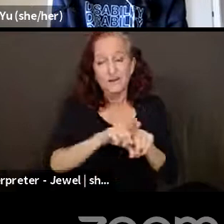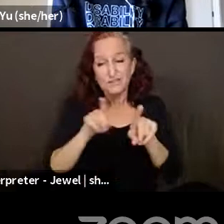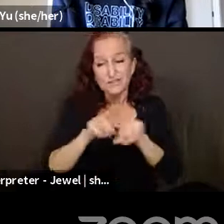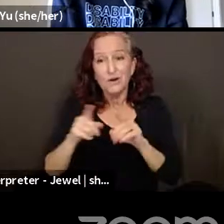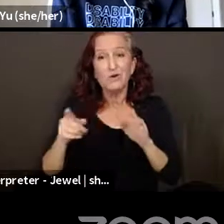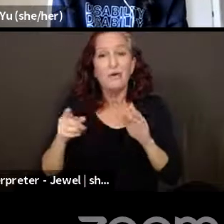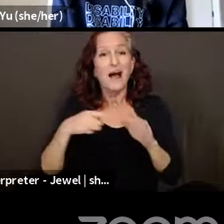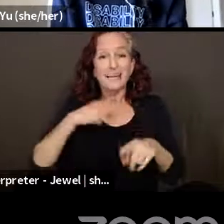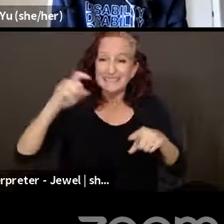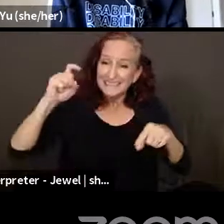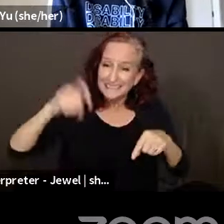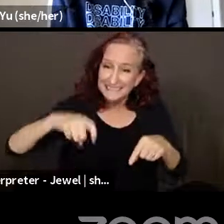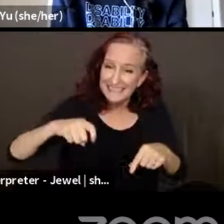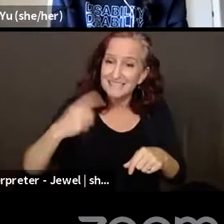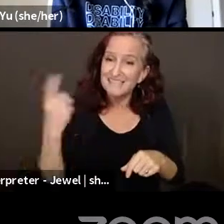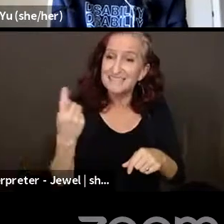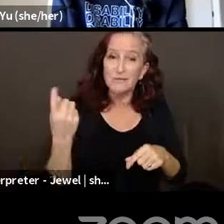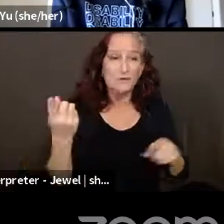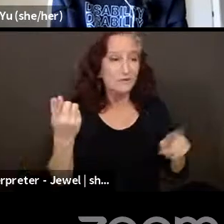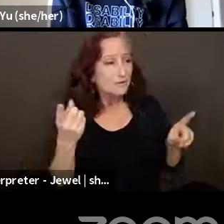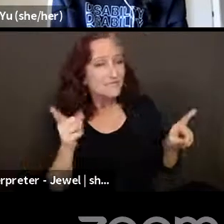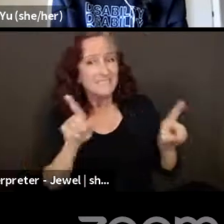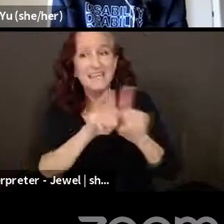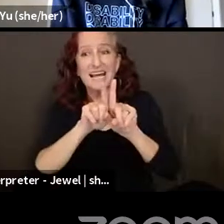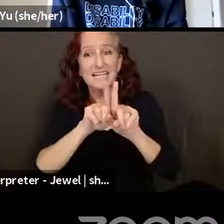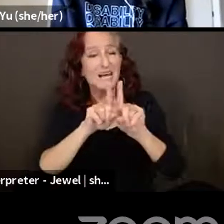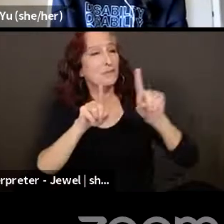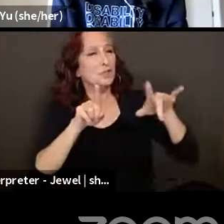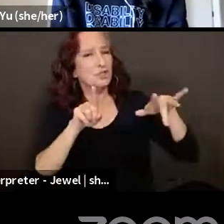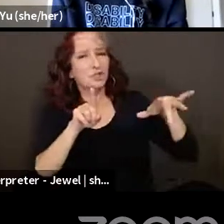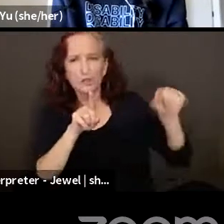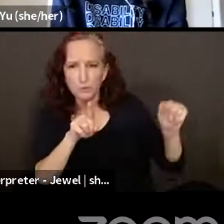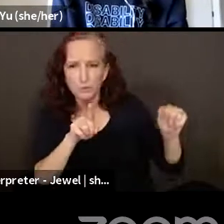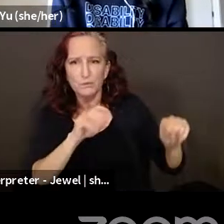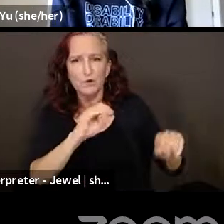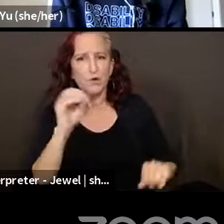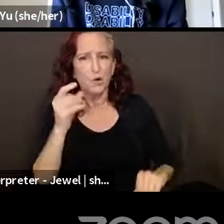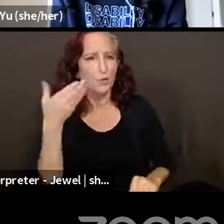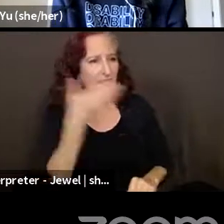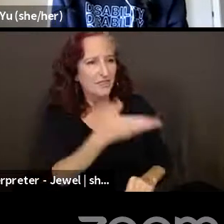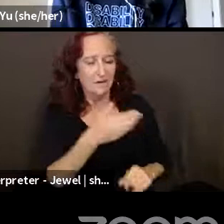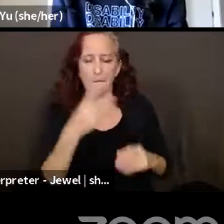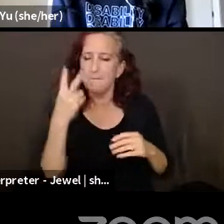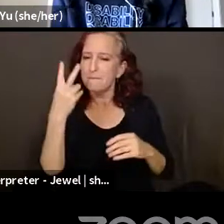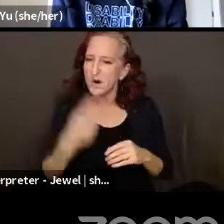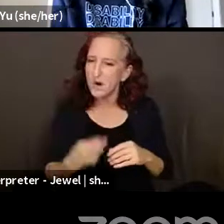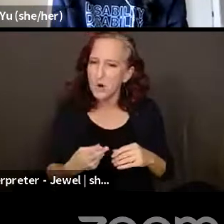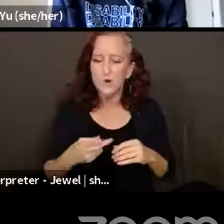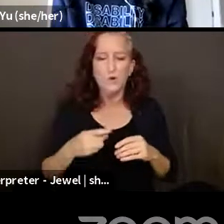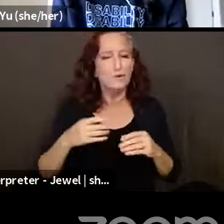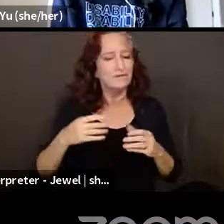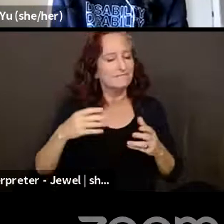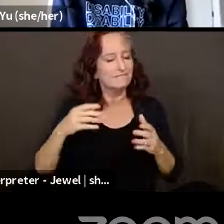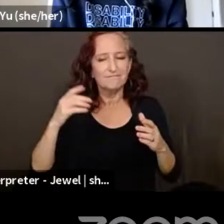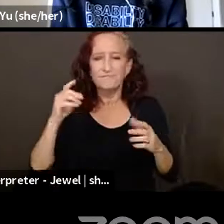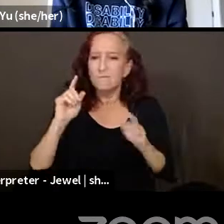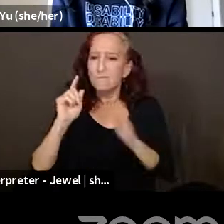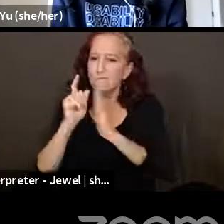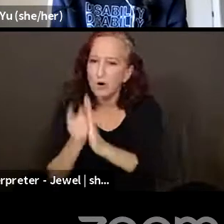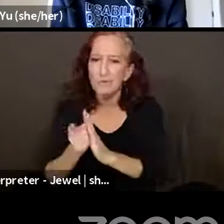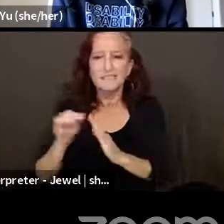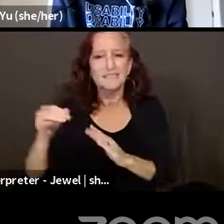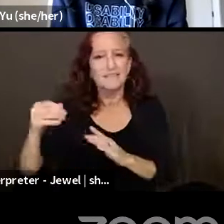one. And like those moments haunt me. They continue with me despite me doing my work, they're always